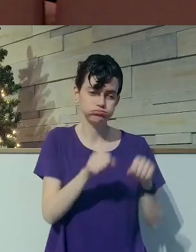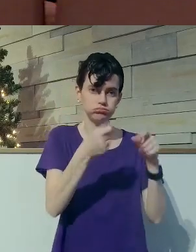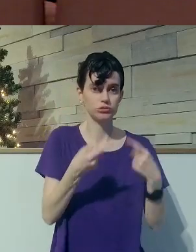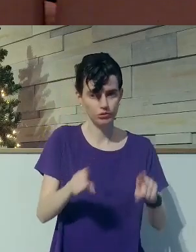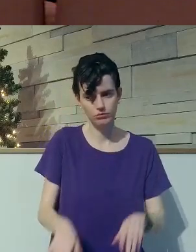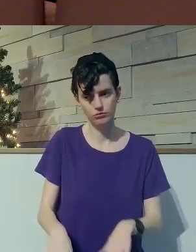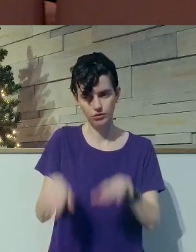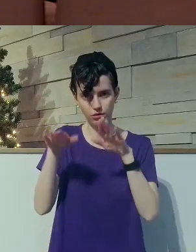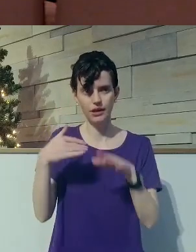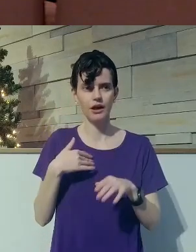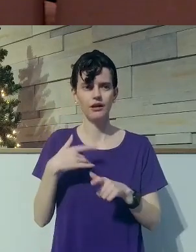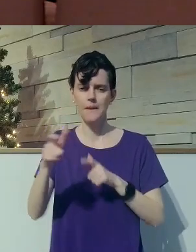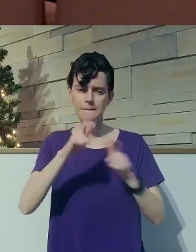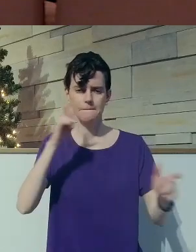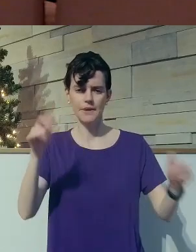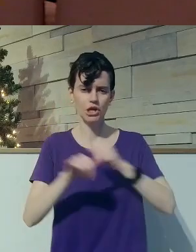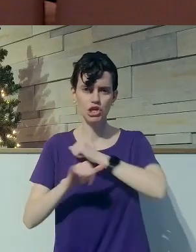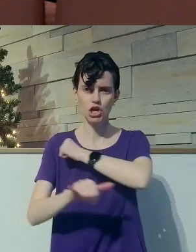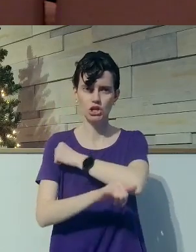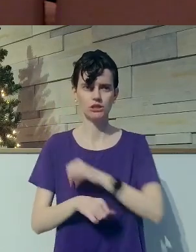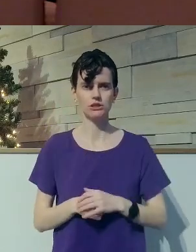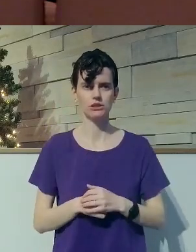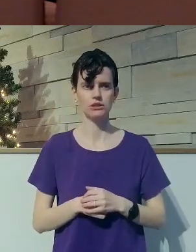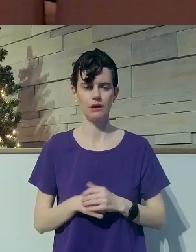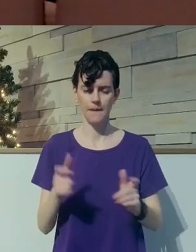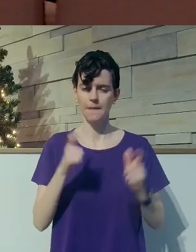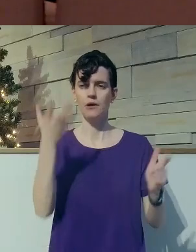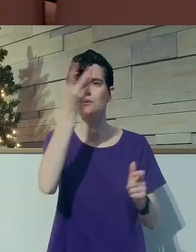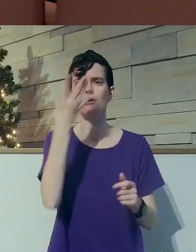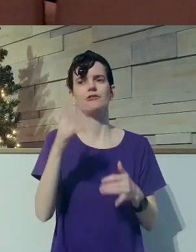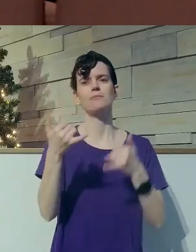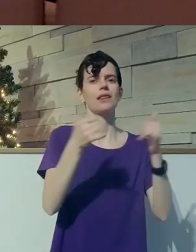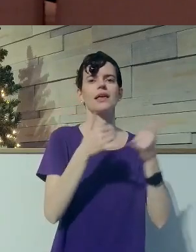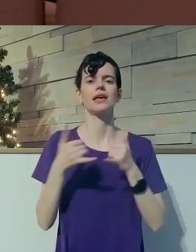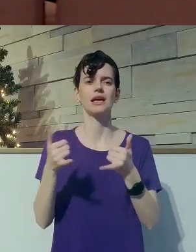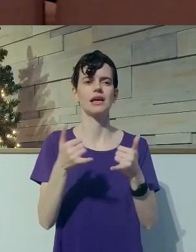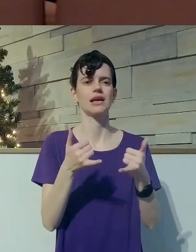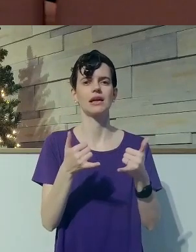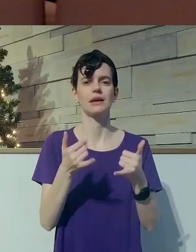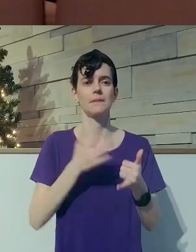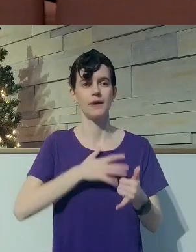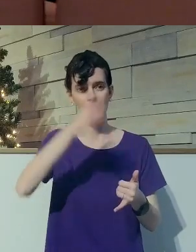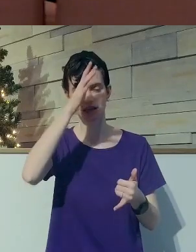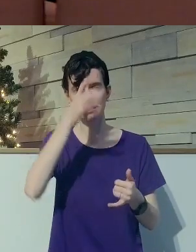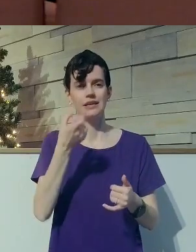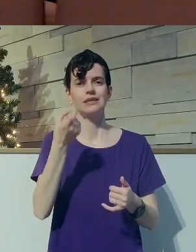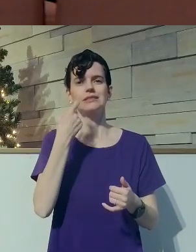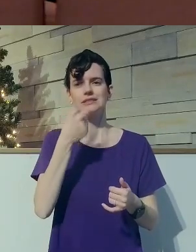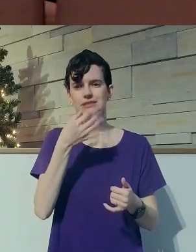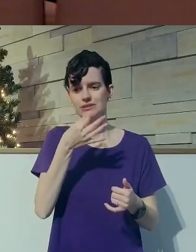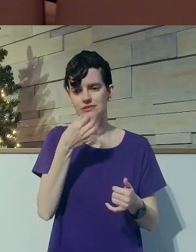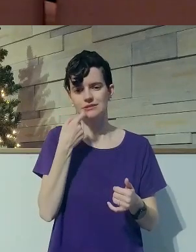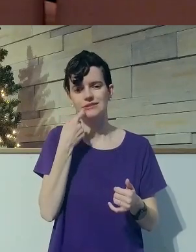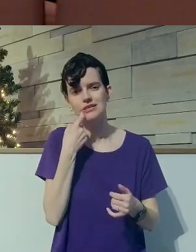up. We had a huge yard. It was wonderful to play in. My dad had just put some trees around the